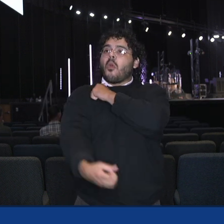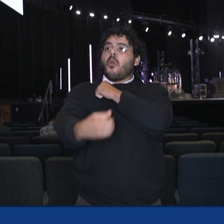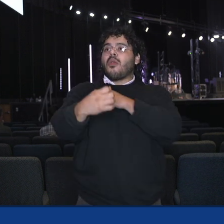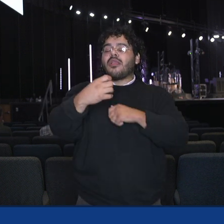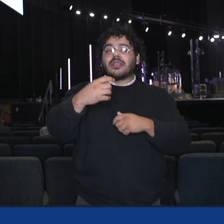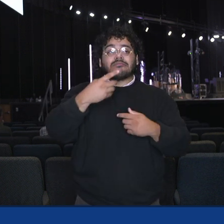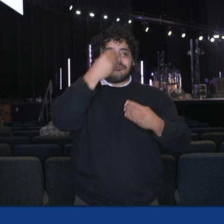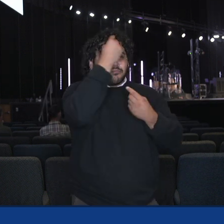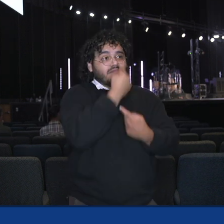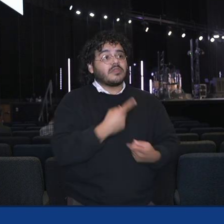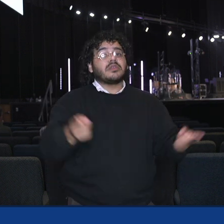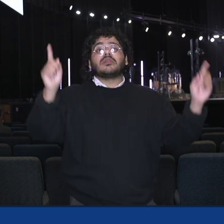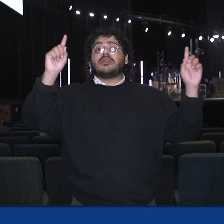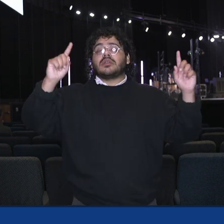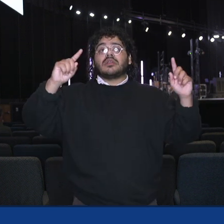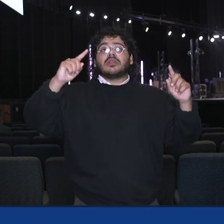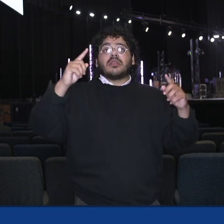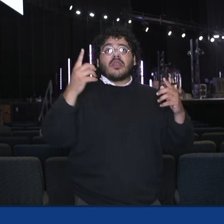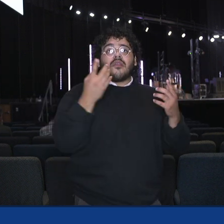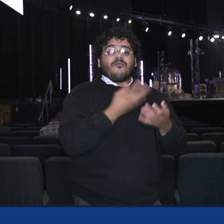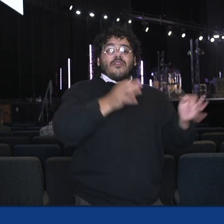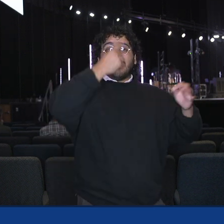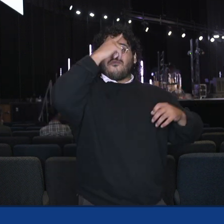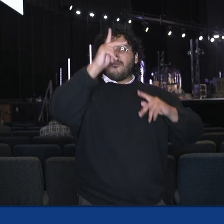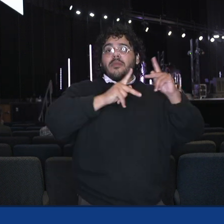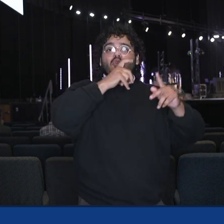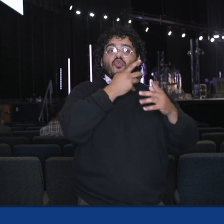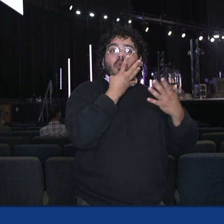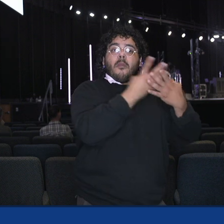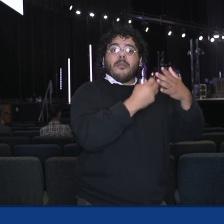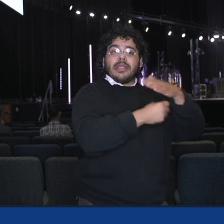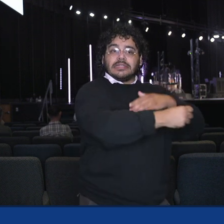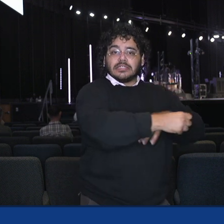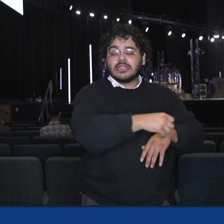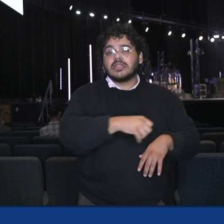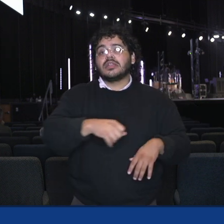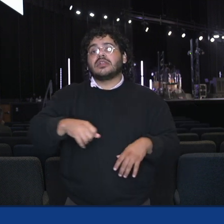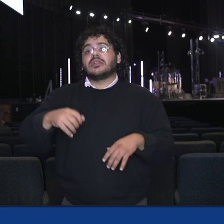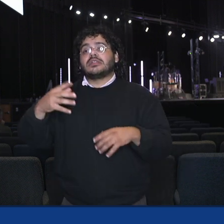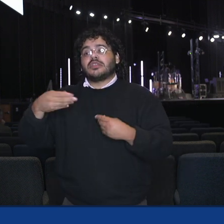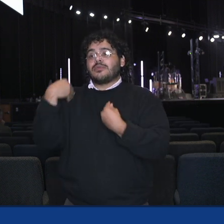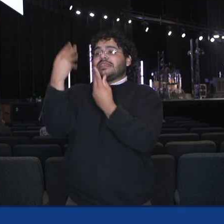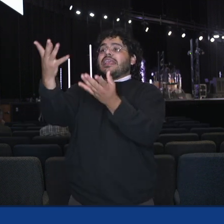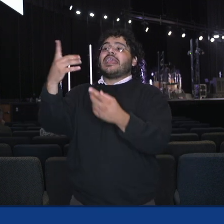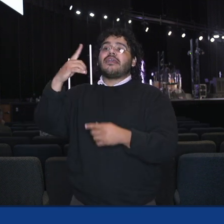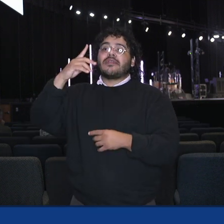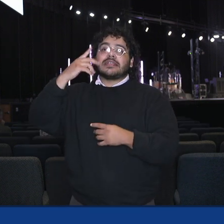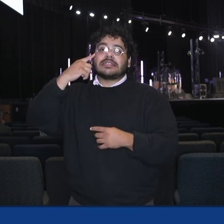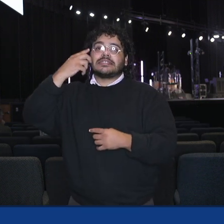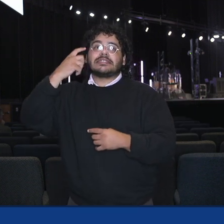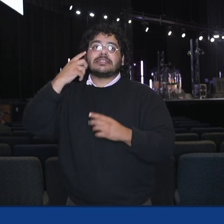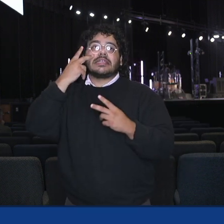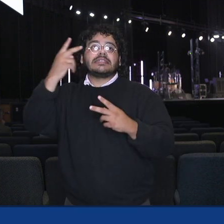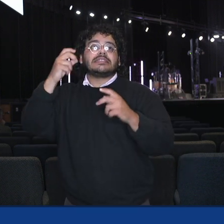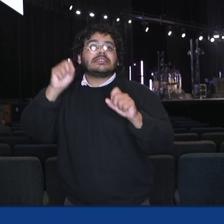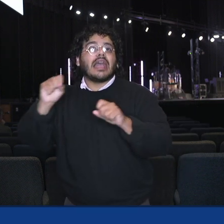the prisoners and recovery of sight for the blind, to set the oppressed free, to proclaim the year of the Lord's favor." Jesus is